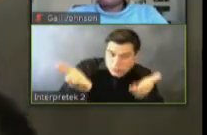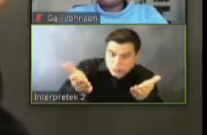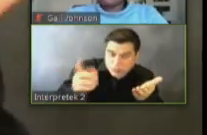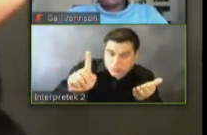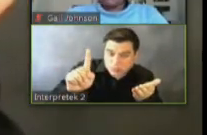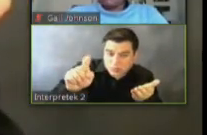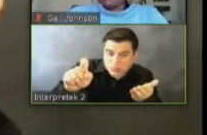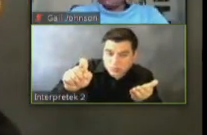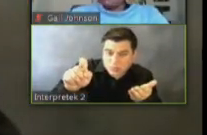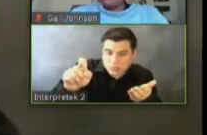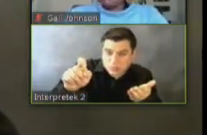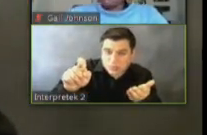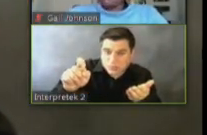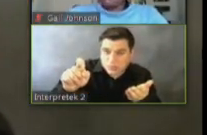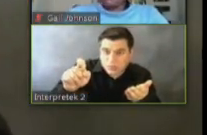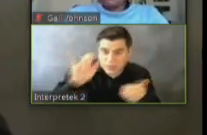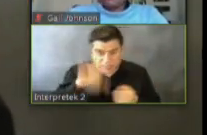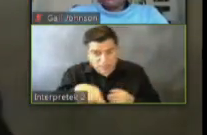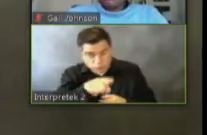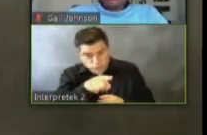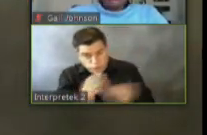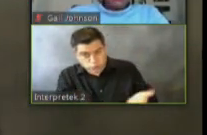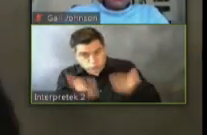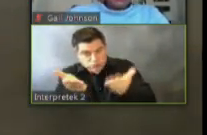all recommend? Per your